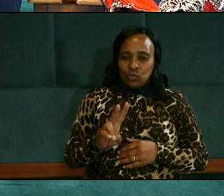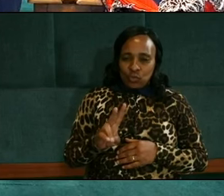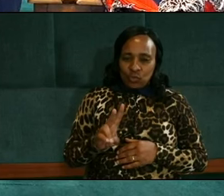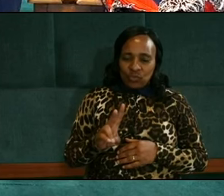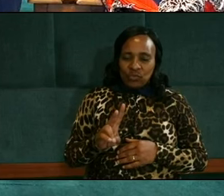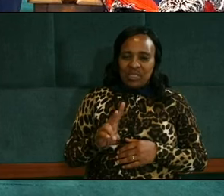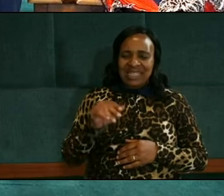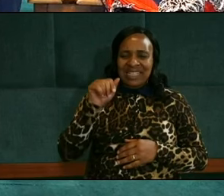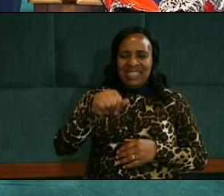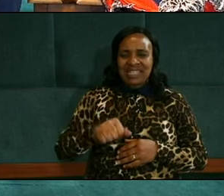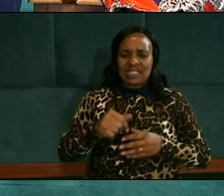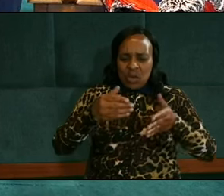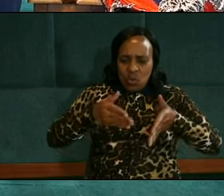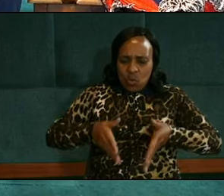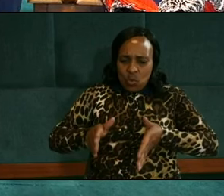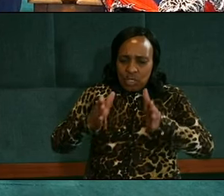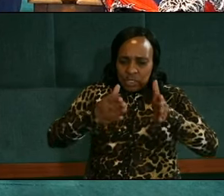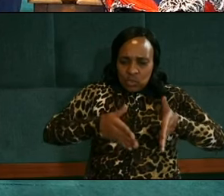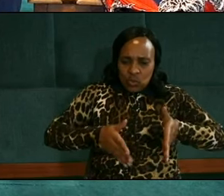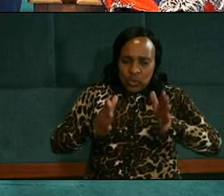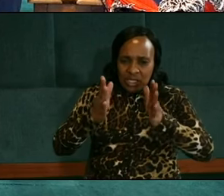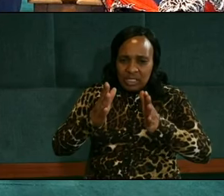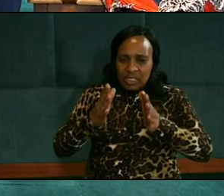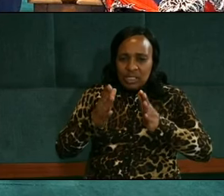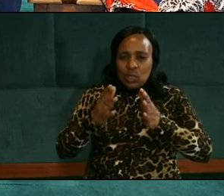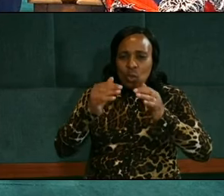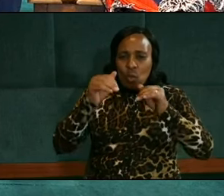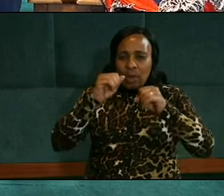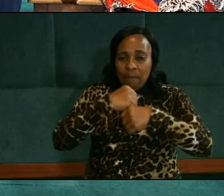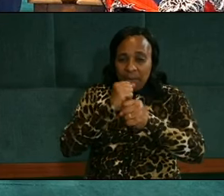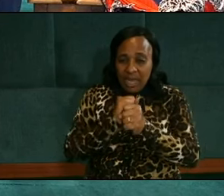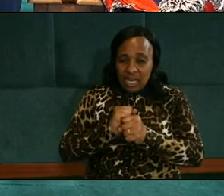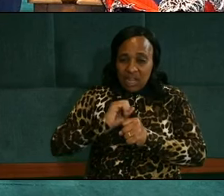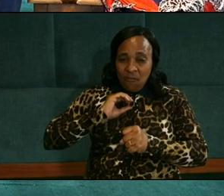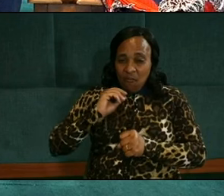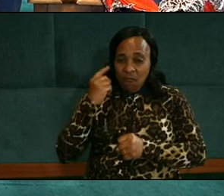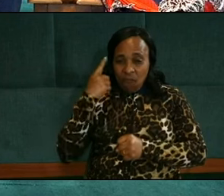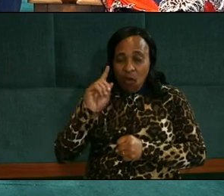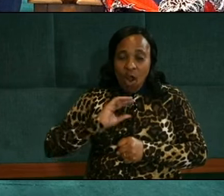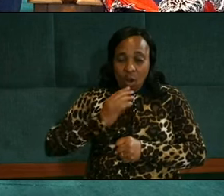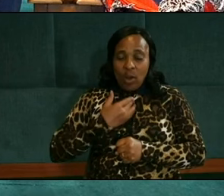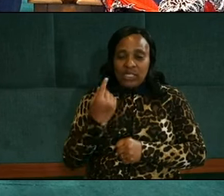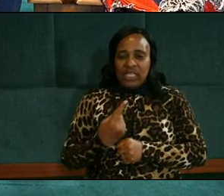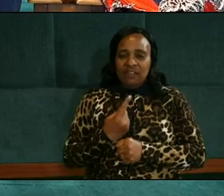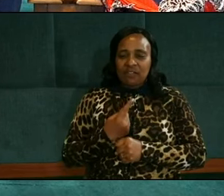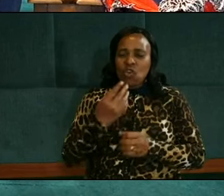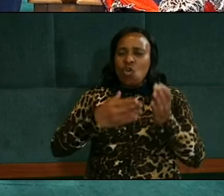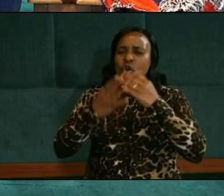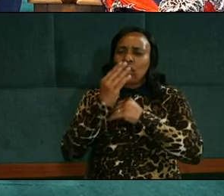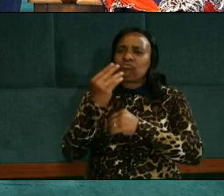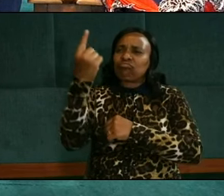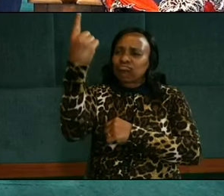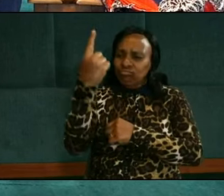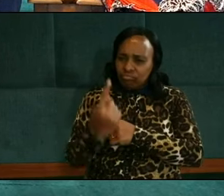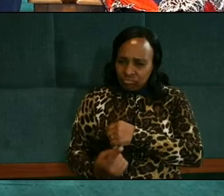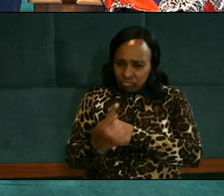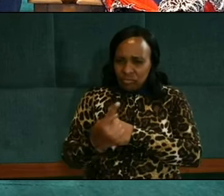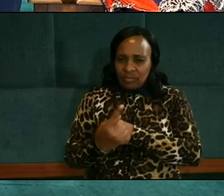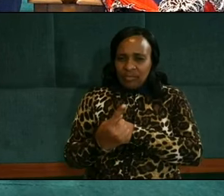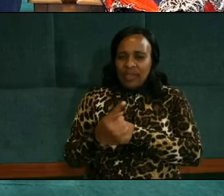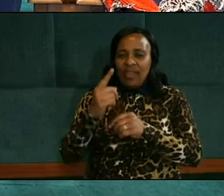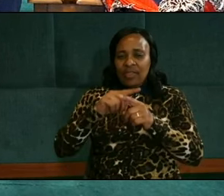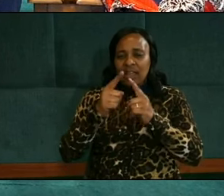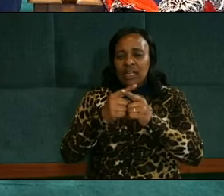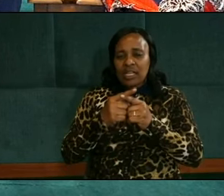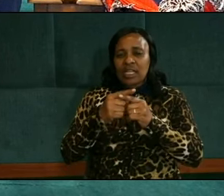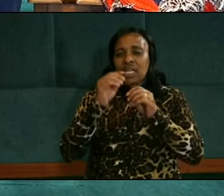despite the trenches that we dig for ourselves, God will still come down there with us if we but call